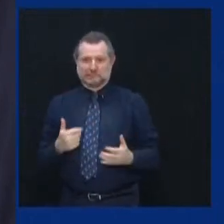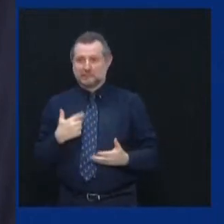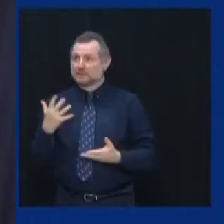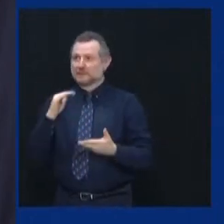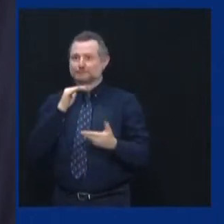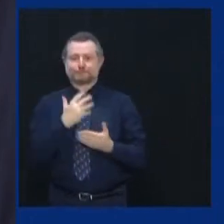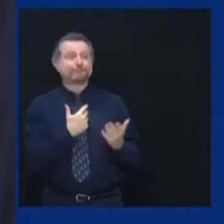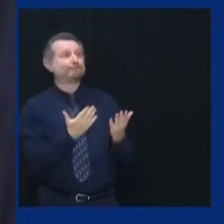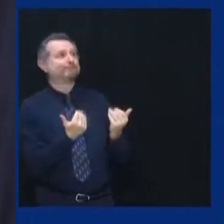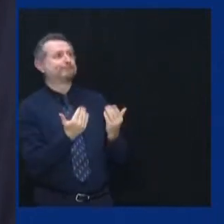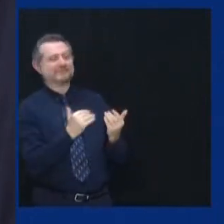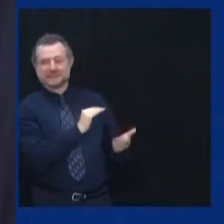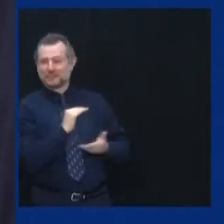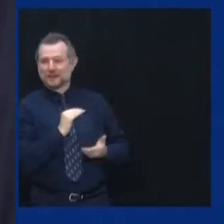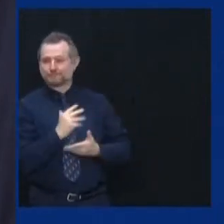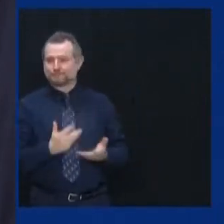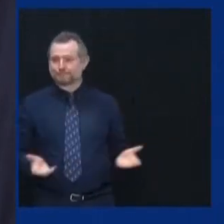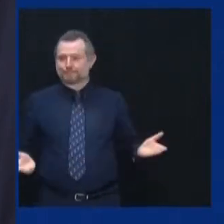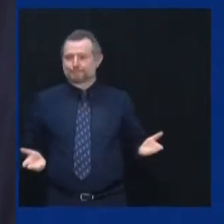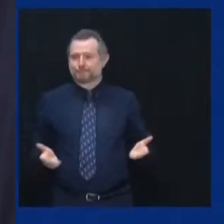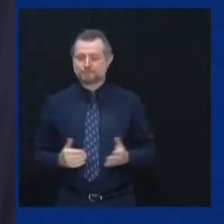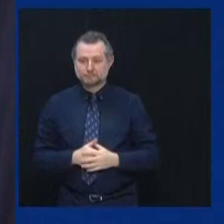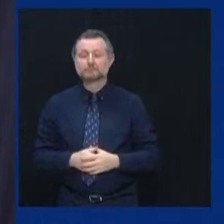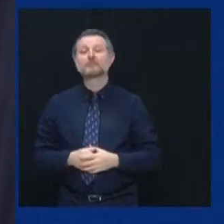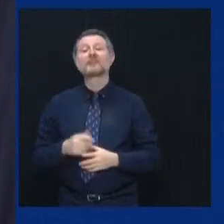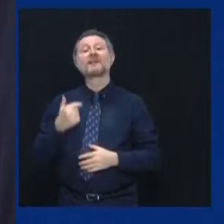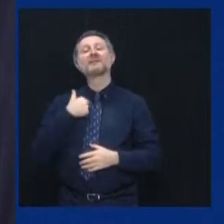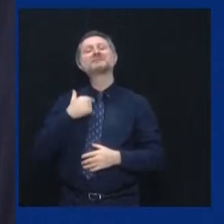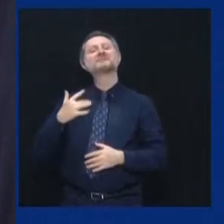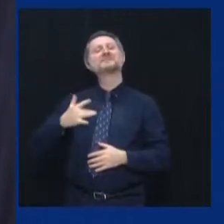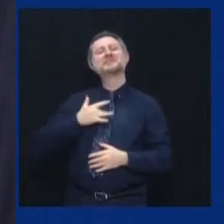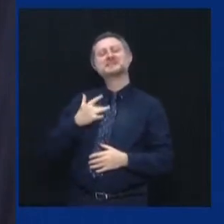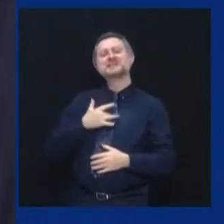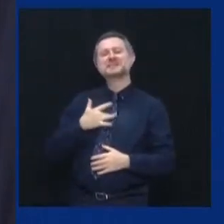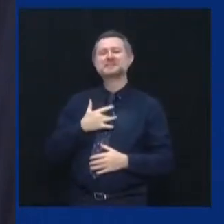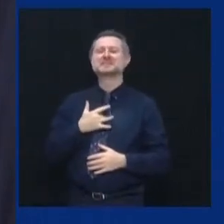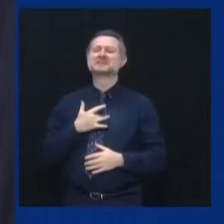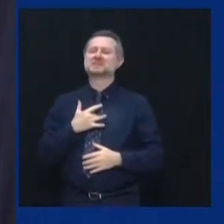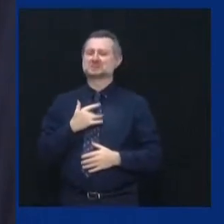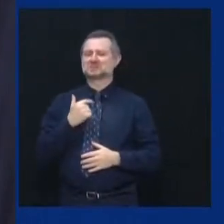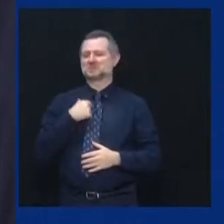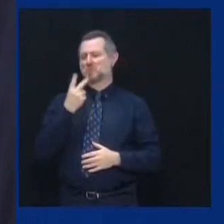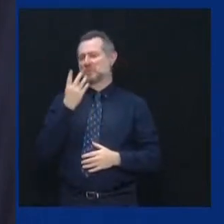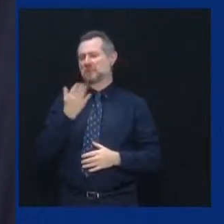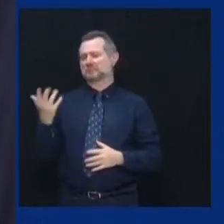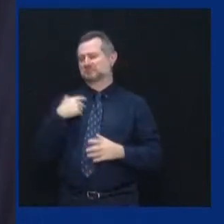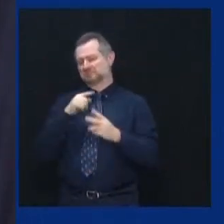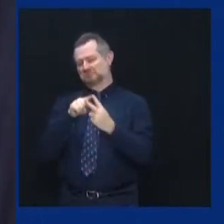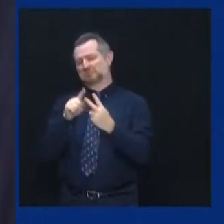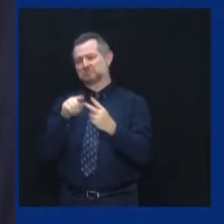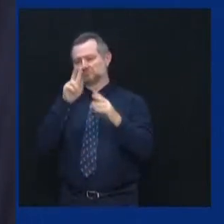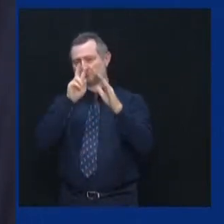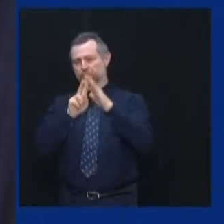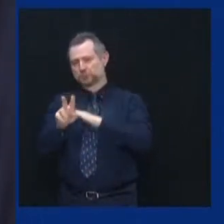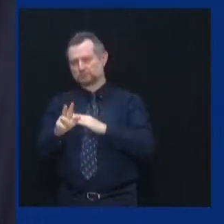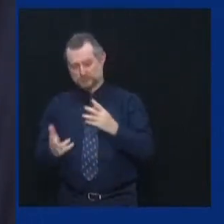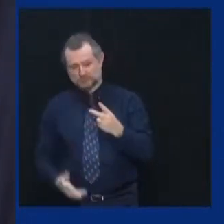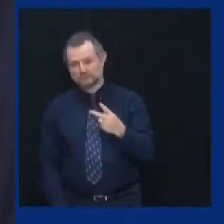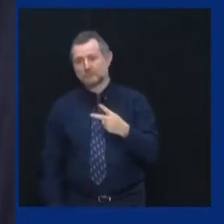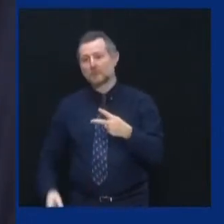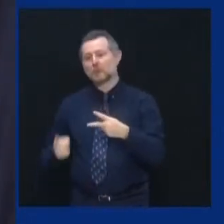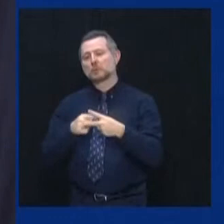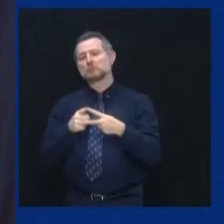having, I will predict for you, 2 predictions. One, we'll wind up